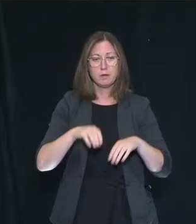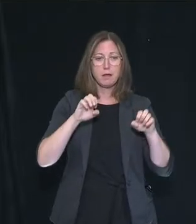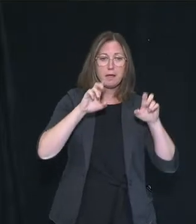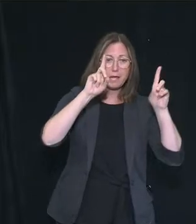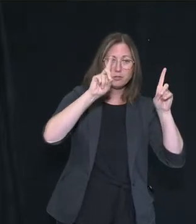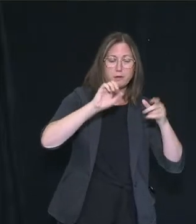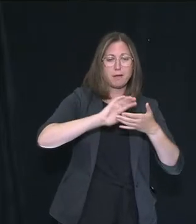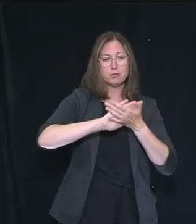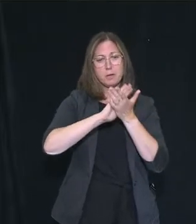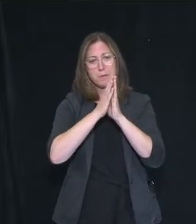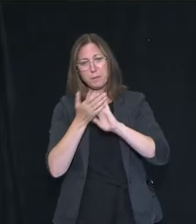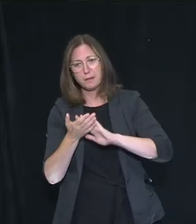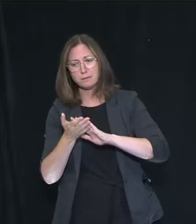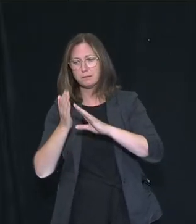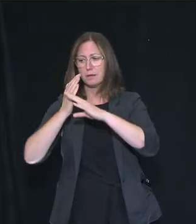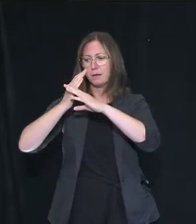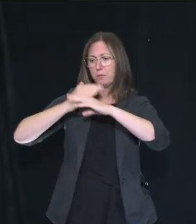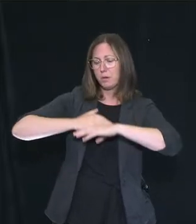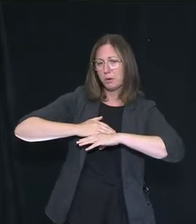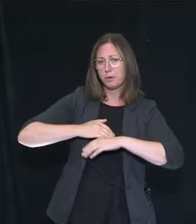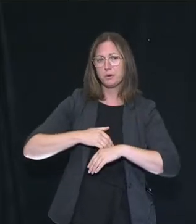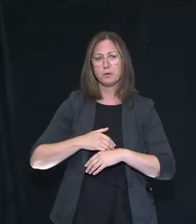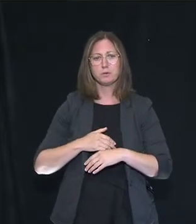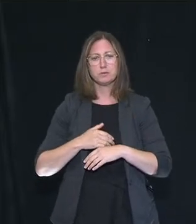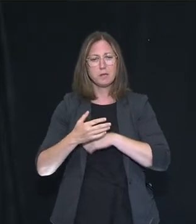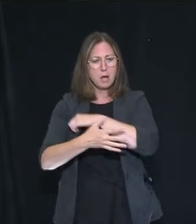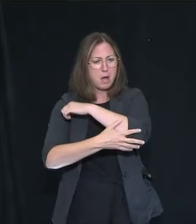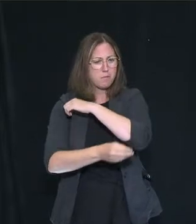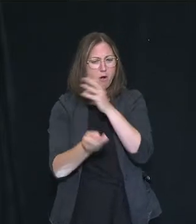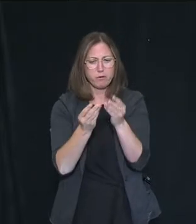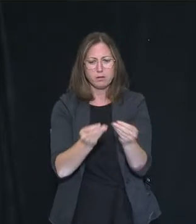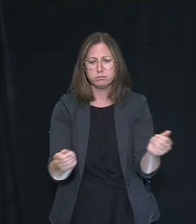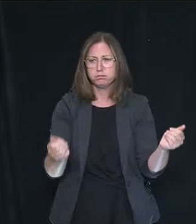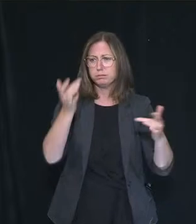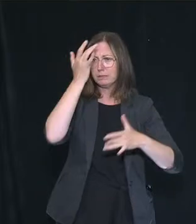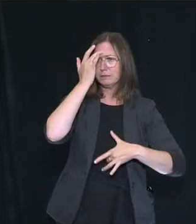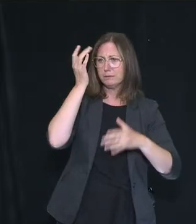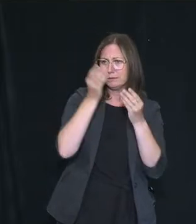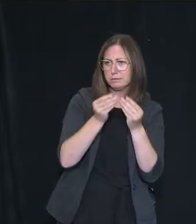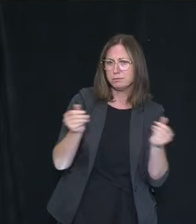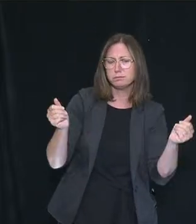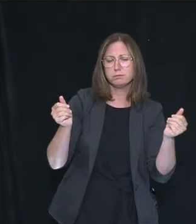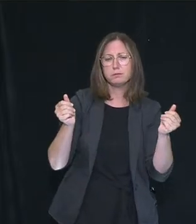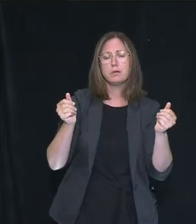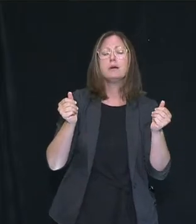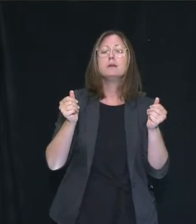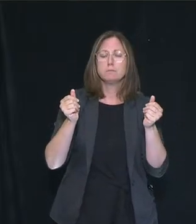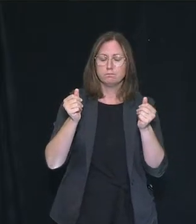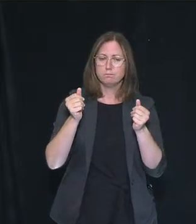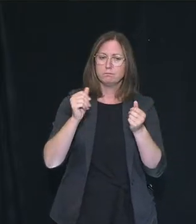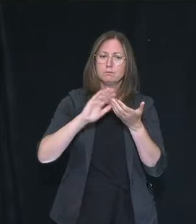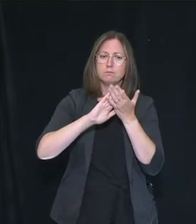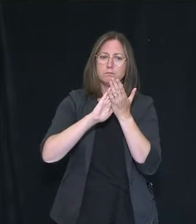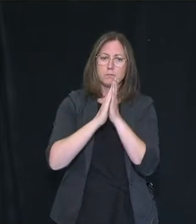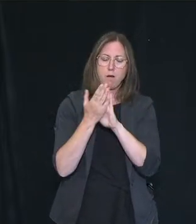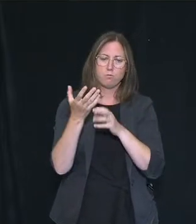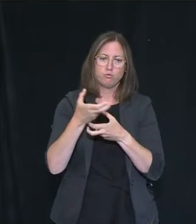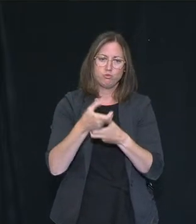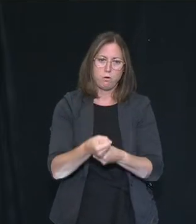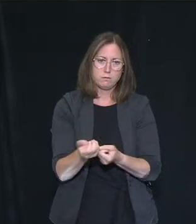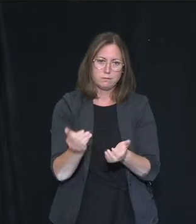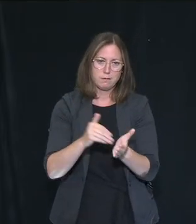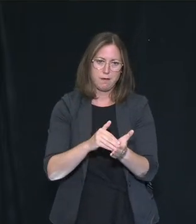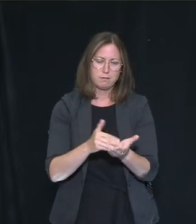education, breaking down barriers, fighting poverty and disease, and rebuilding trust. Thank you for